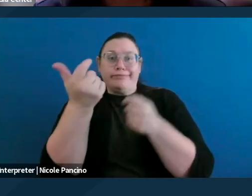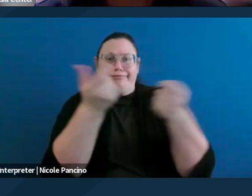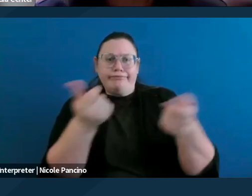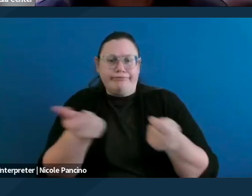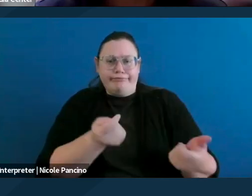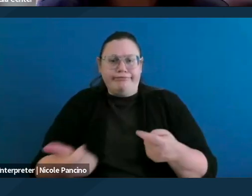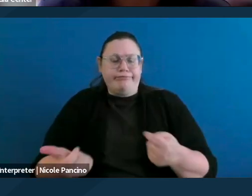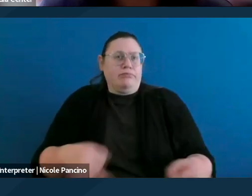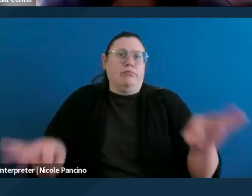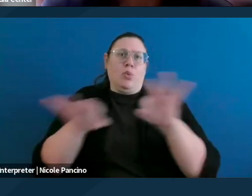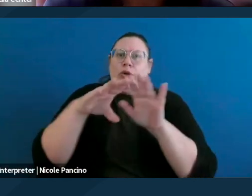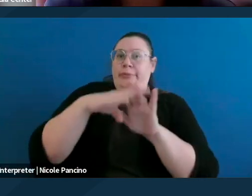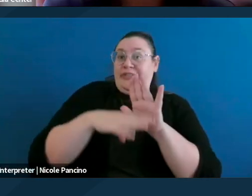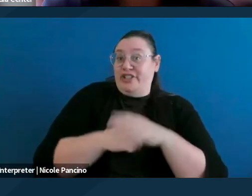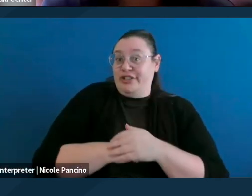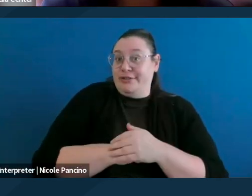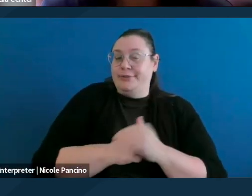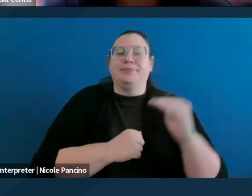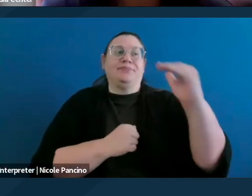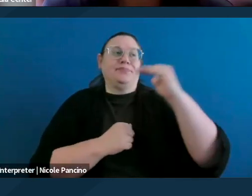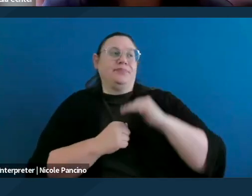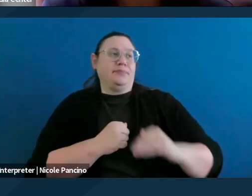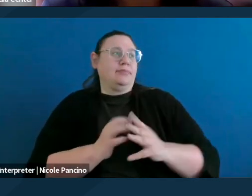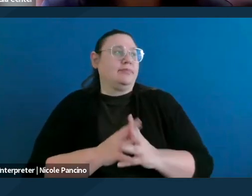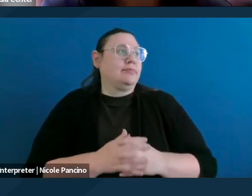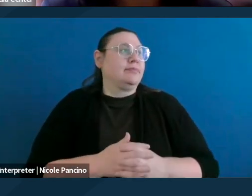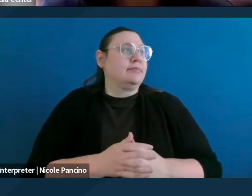provisions. Next slide.